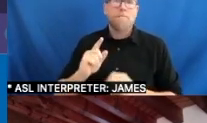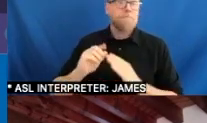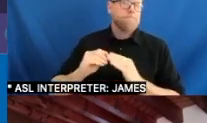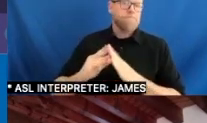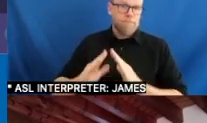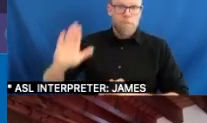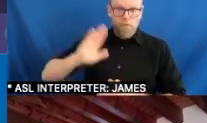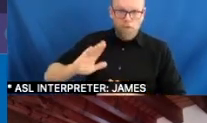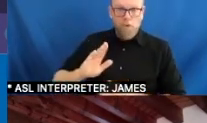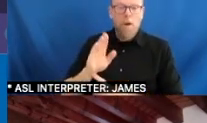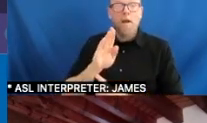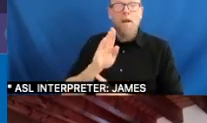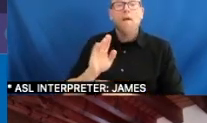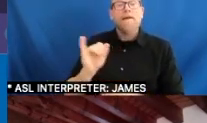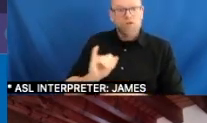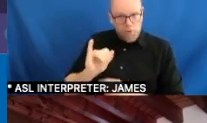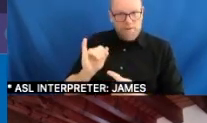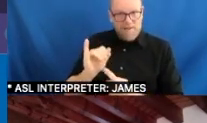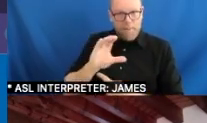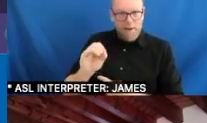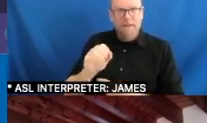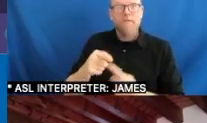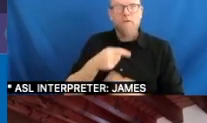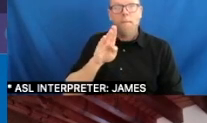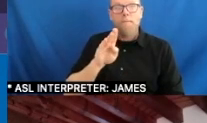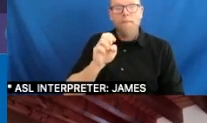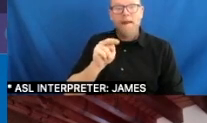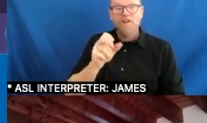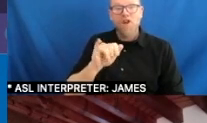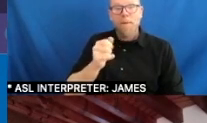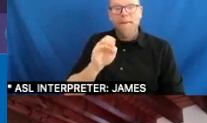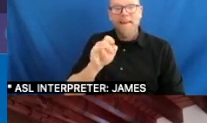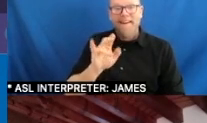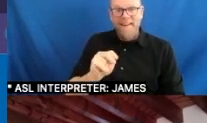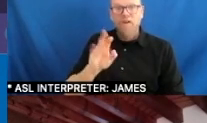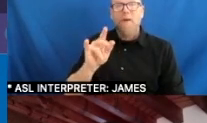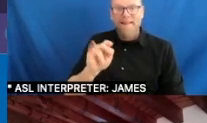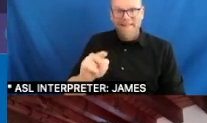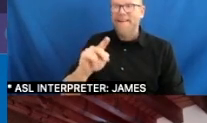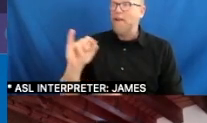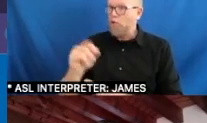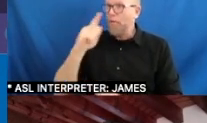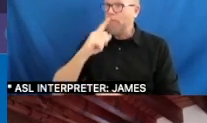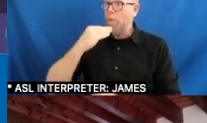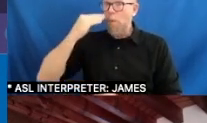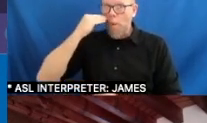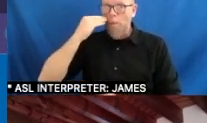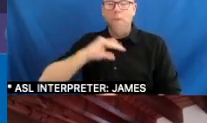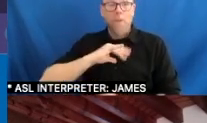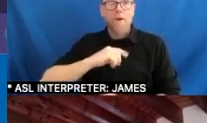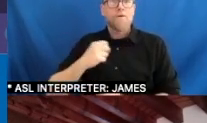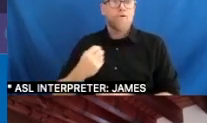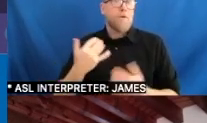provide insurance for homes. But what are some other examples that exist today? So, the